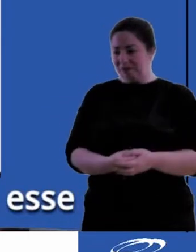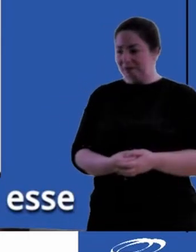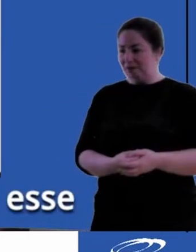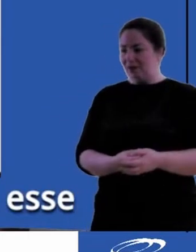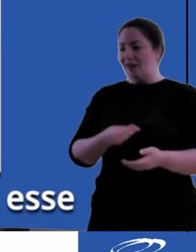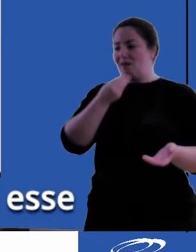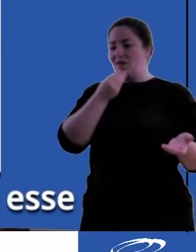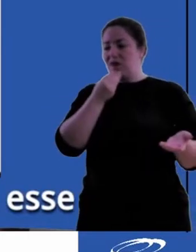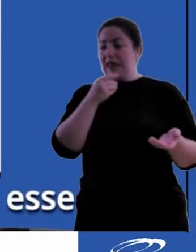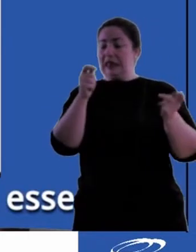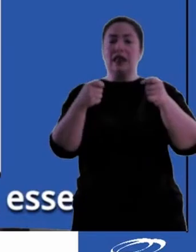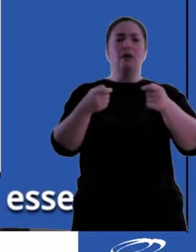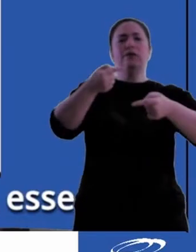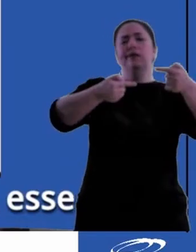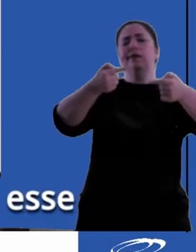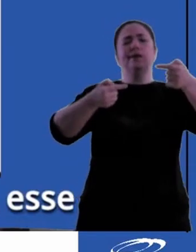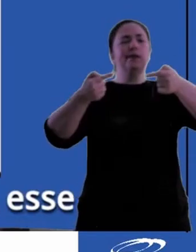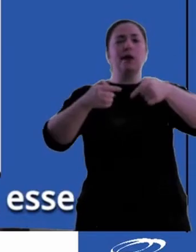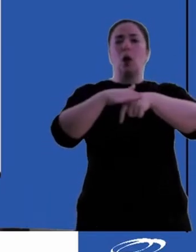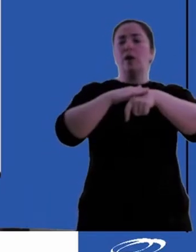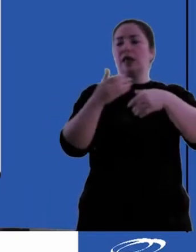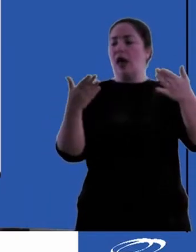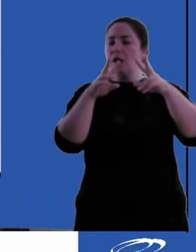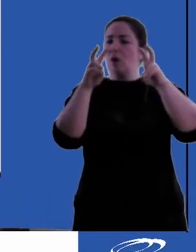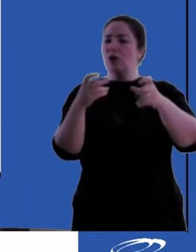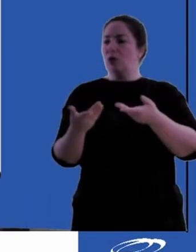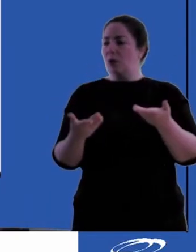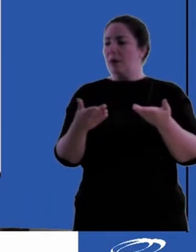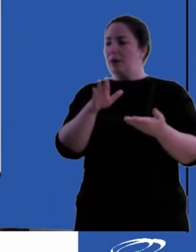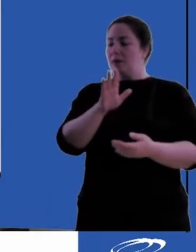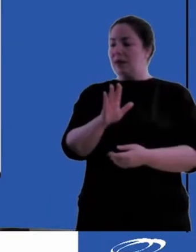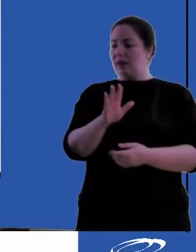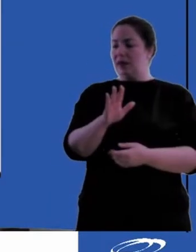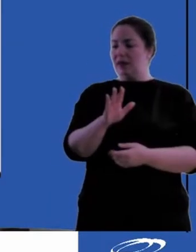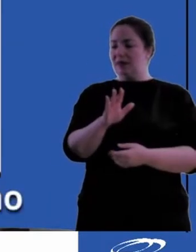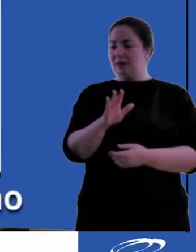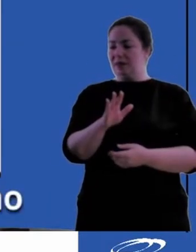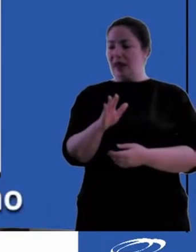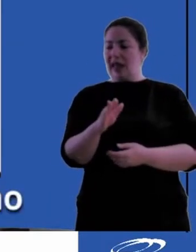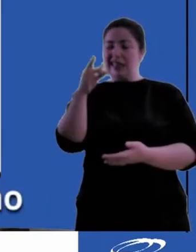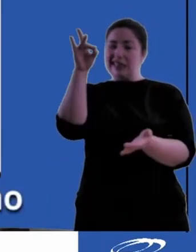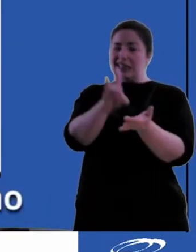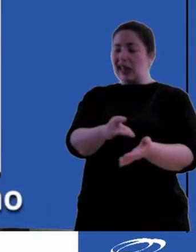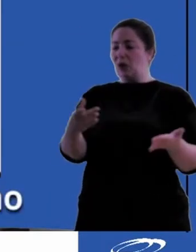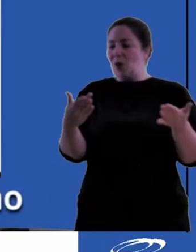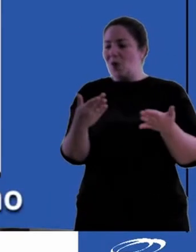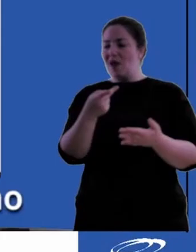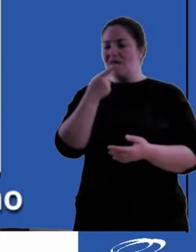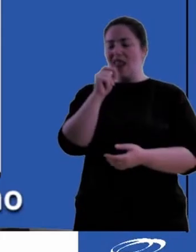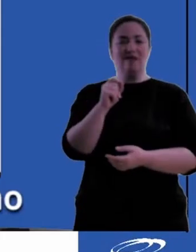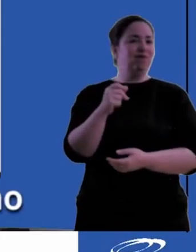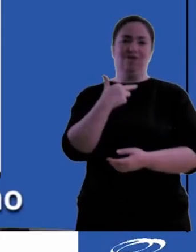exactly where that cut point should be, but that's what you're going to see in that new definition. Now, obviously, there are a number of other tests you can